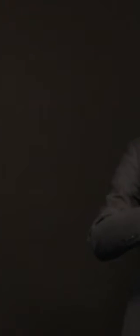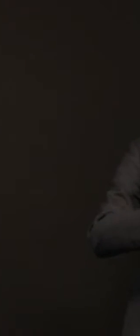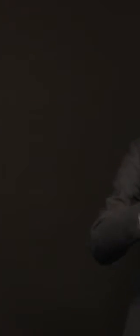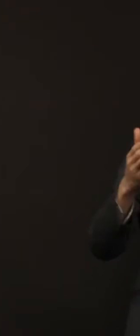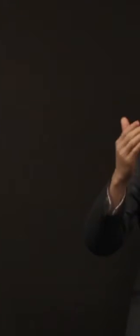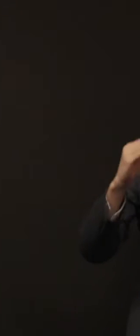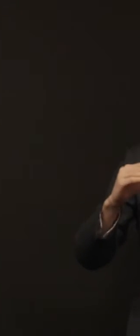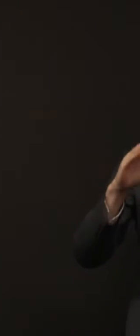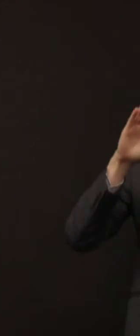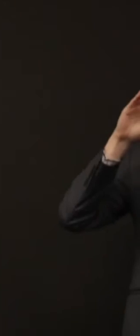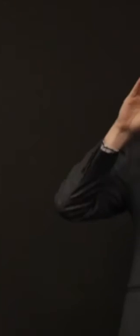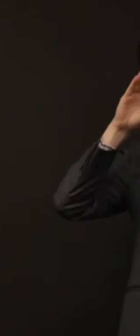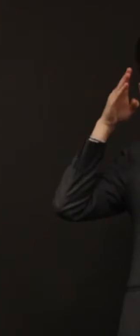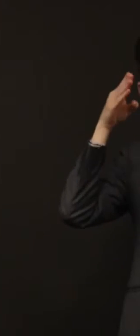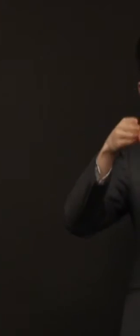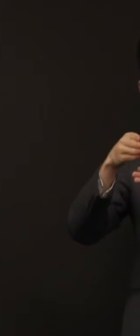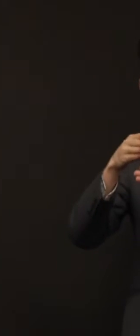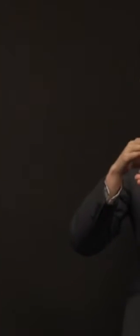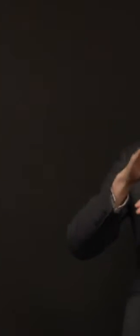focusing on